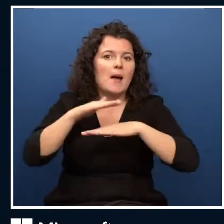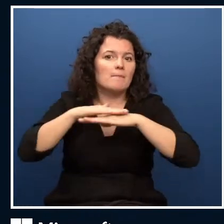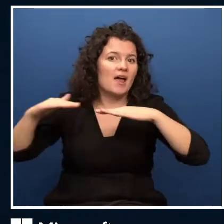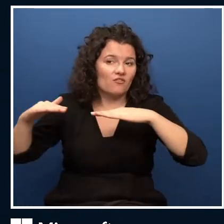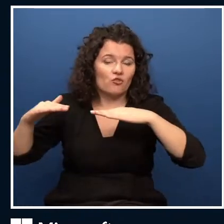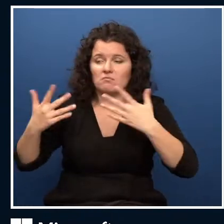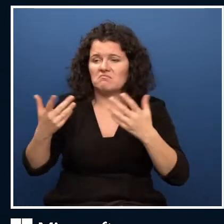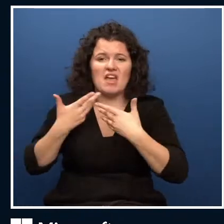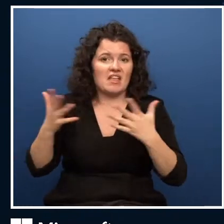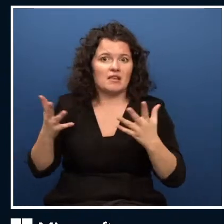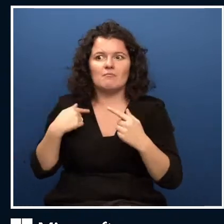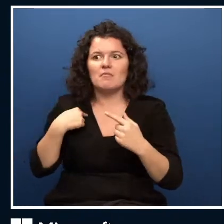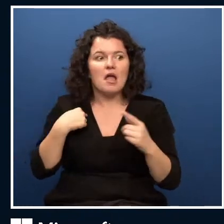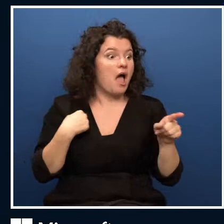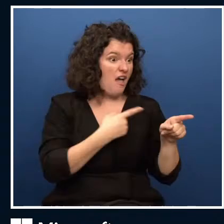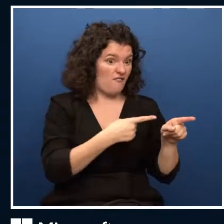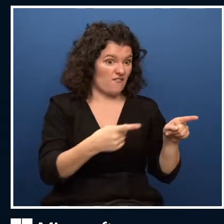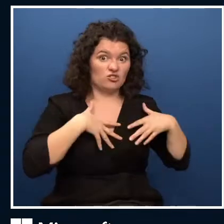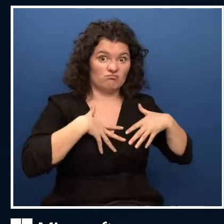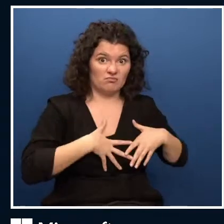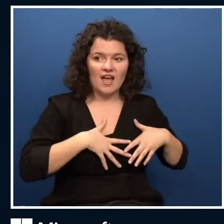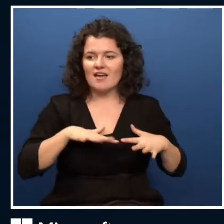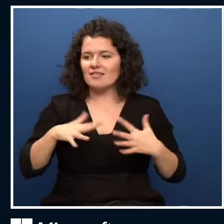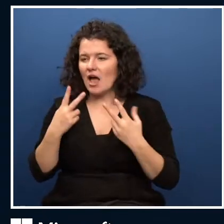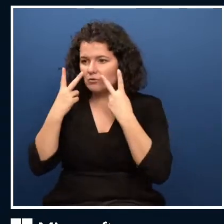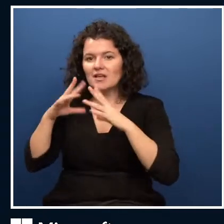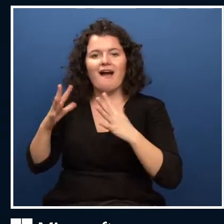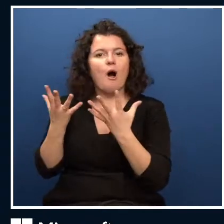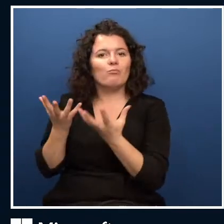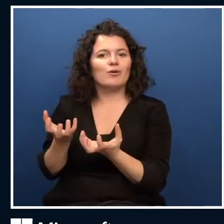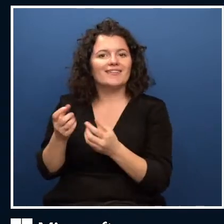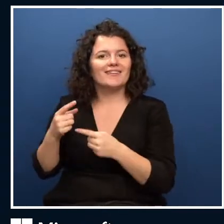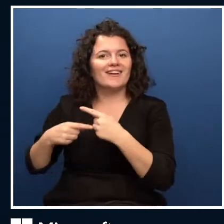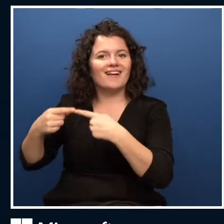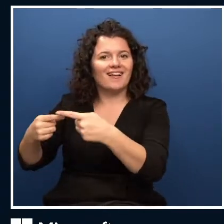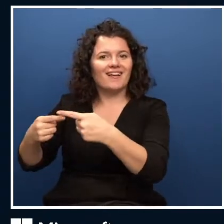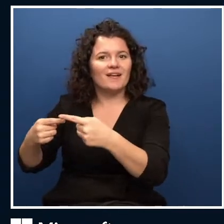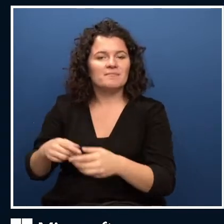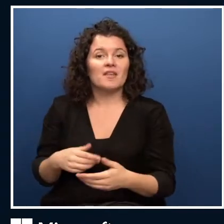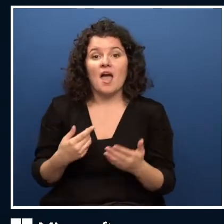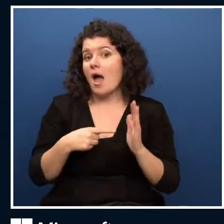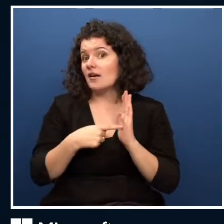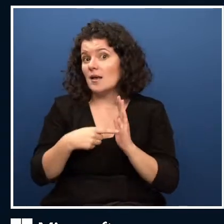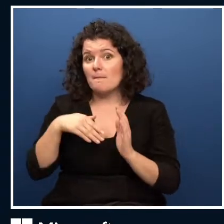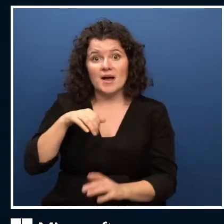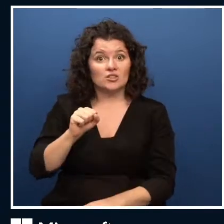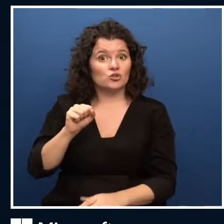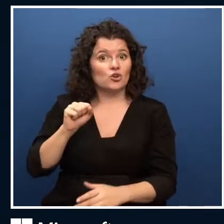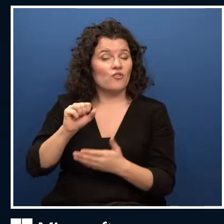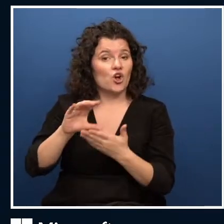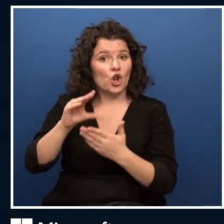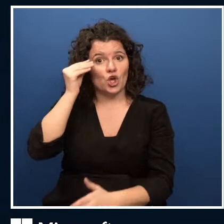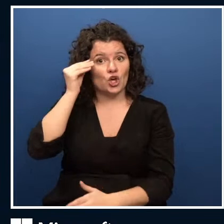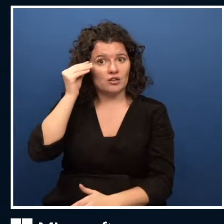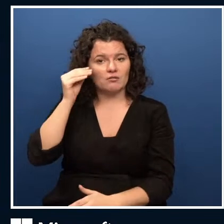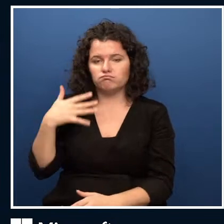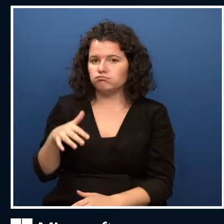are using these machine learning algorithms in different modules, so you can have practice. You can do the practice as